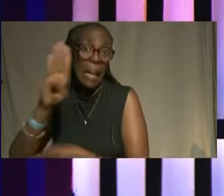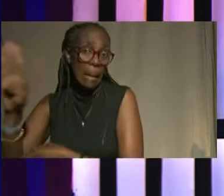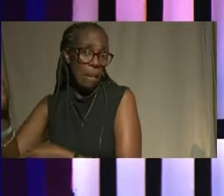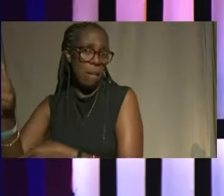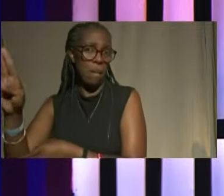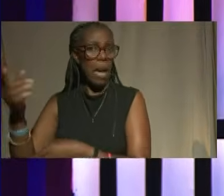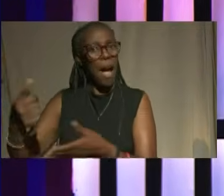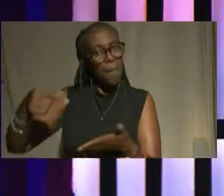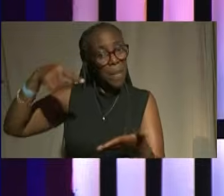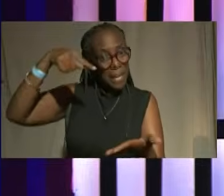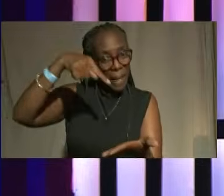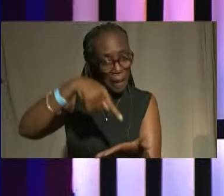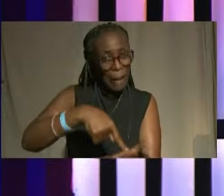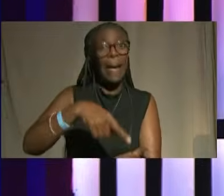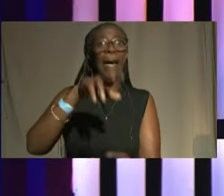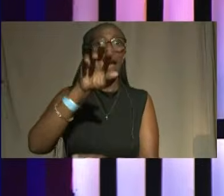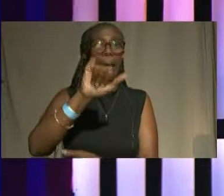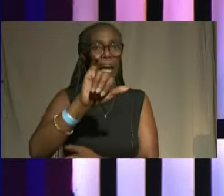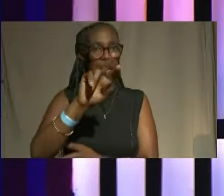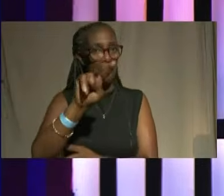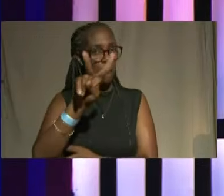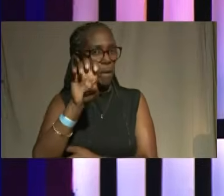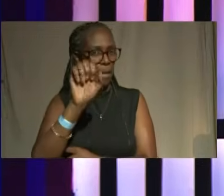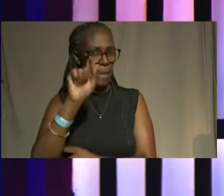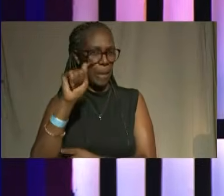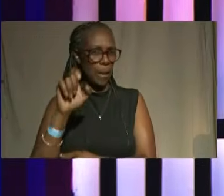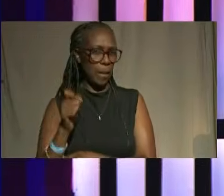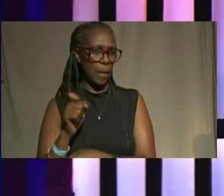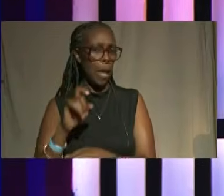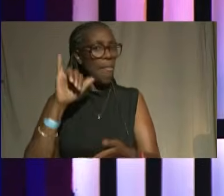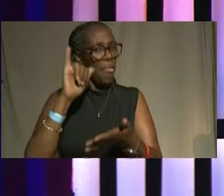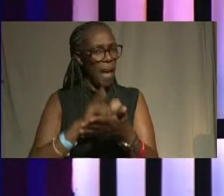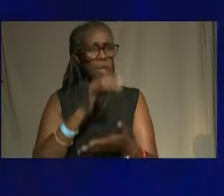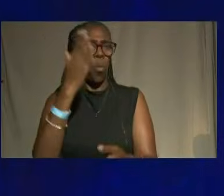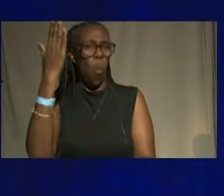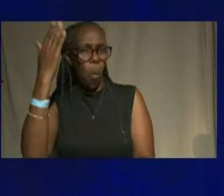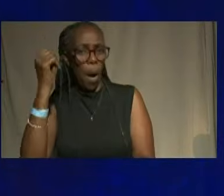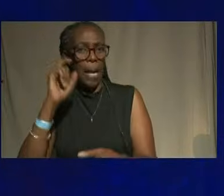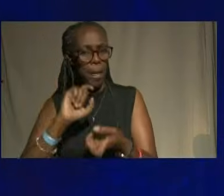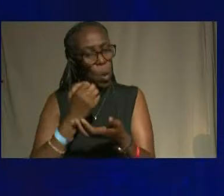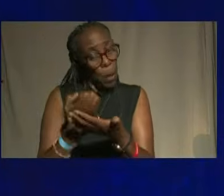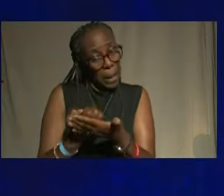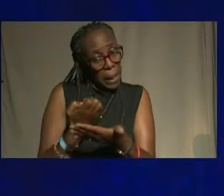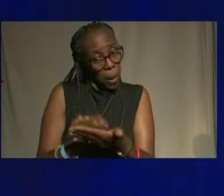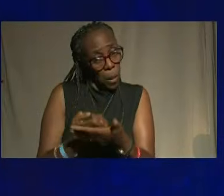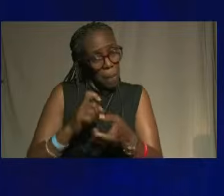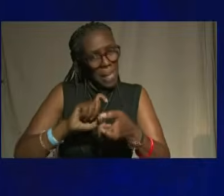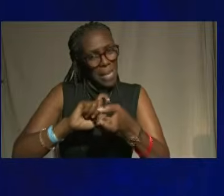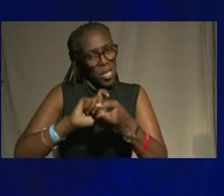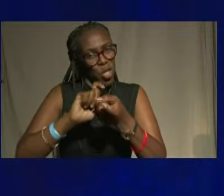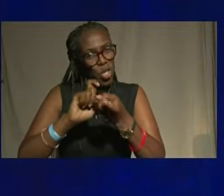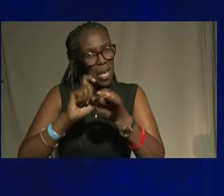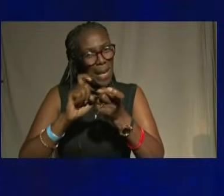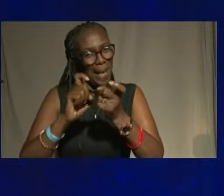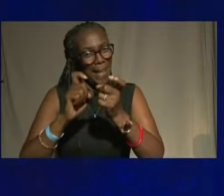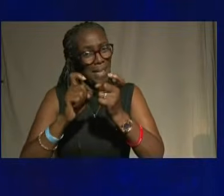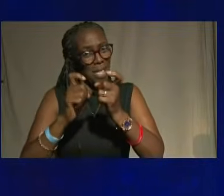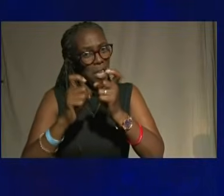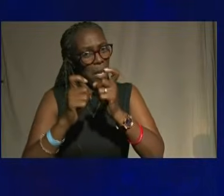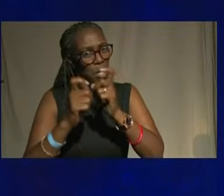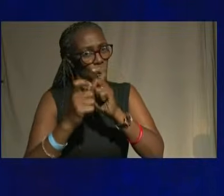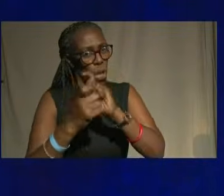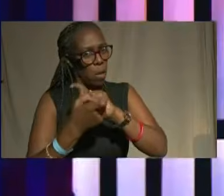is why our economy has started to turn around. And I want to say to Peter that he must be careful about innuendos, hearsays,